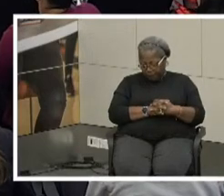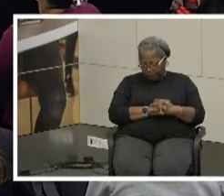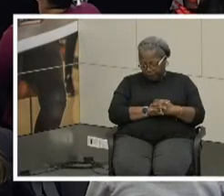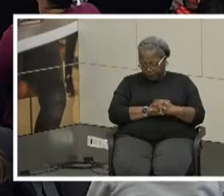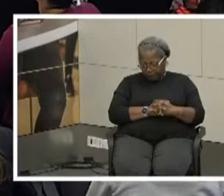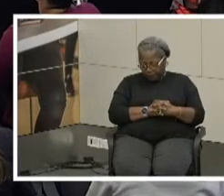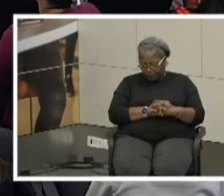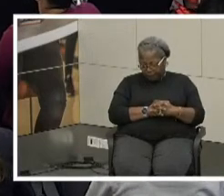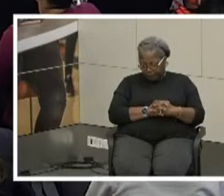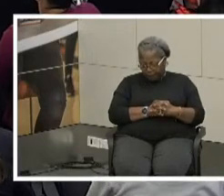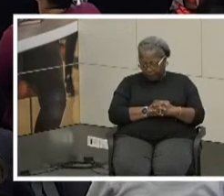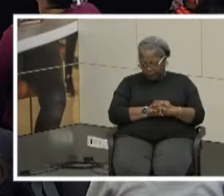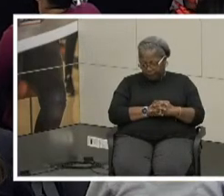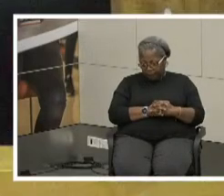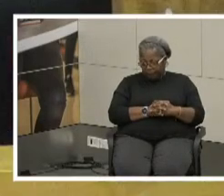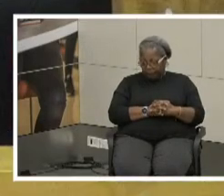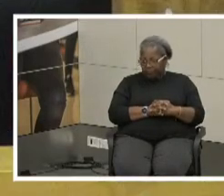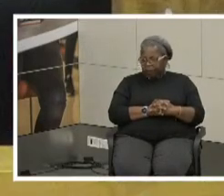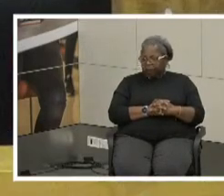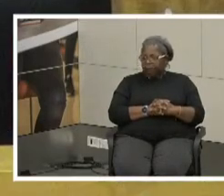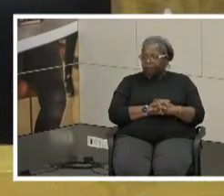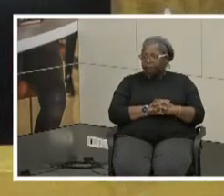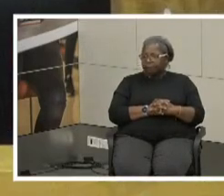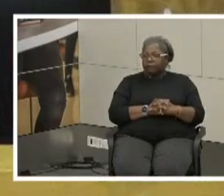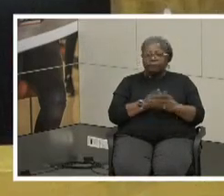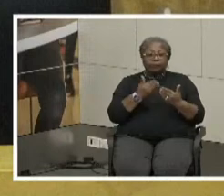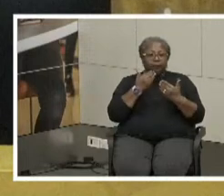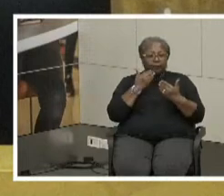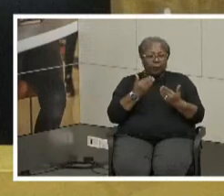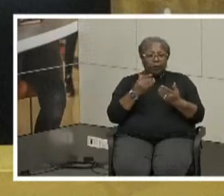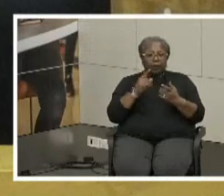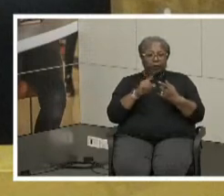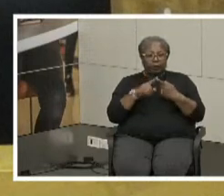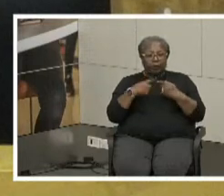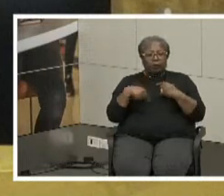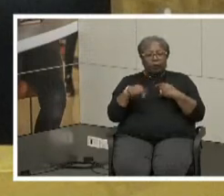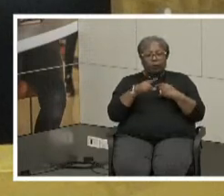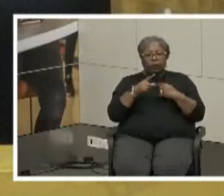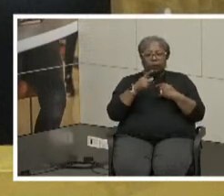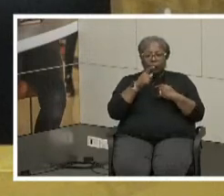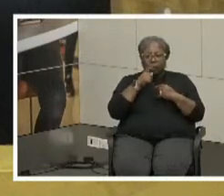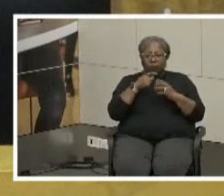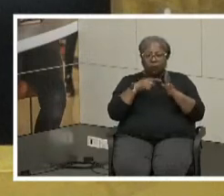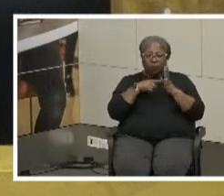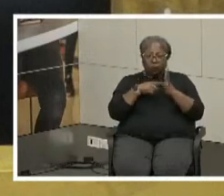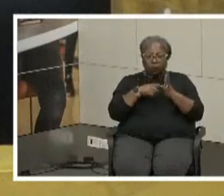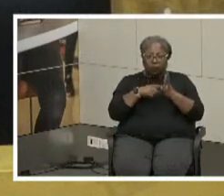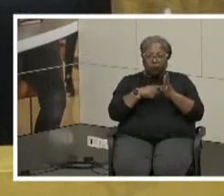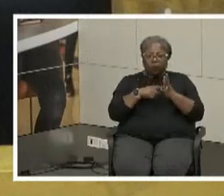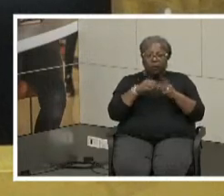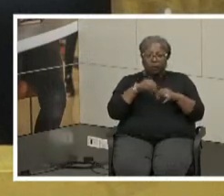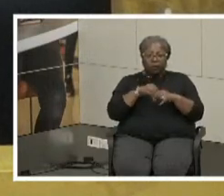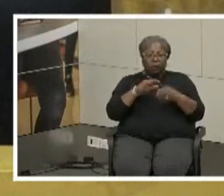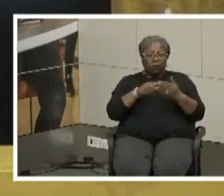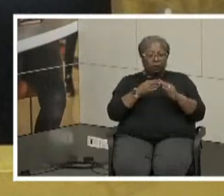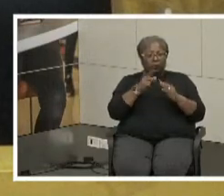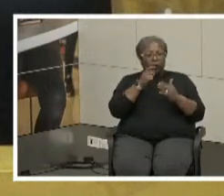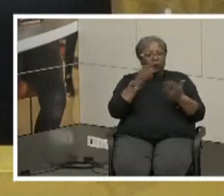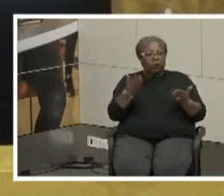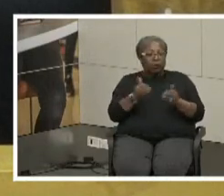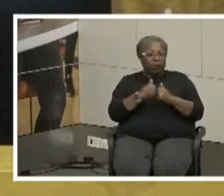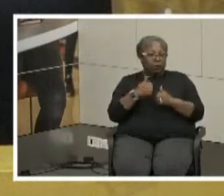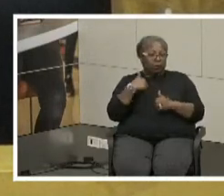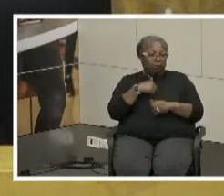you okay um well again thank you to those um representatives of our community who are here with us